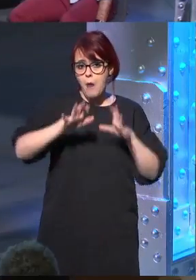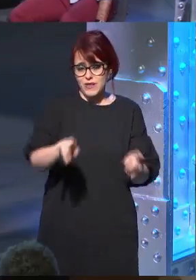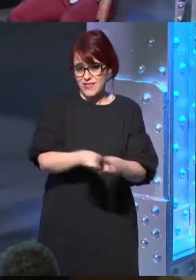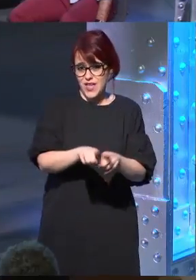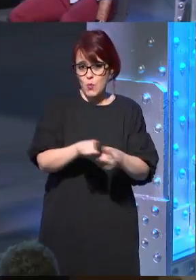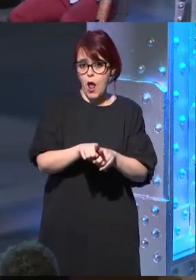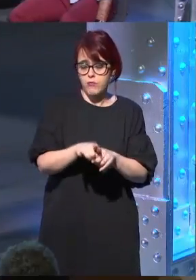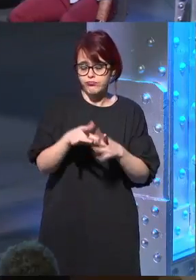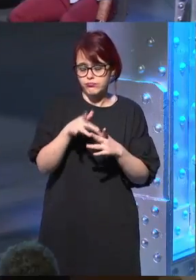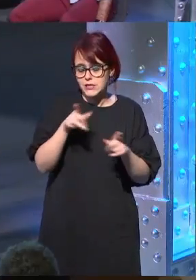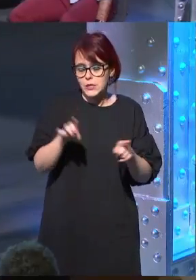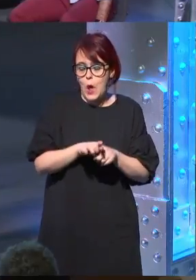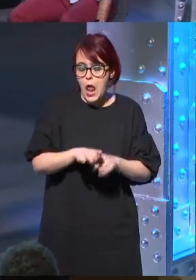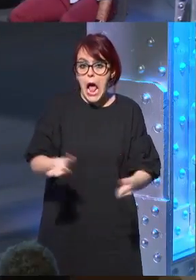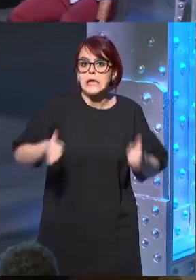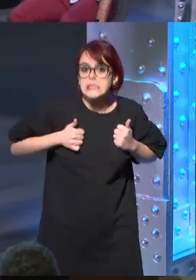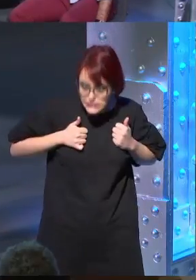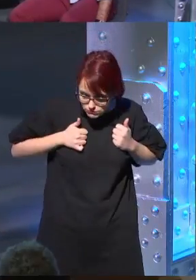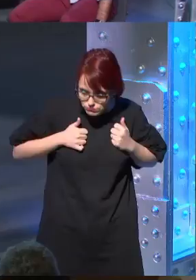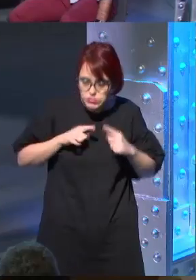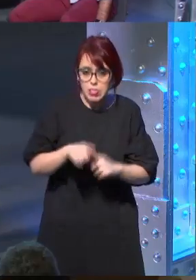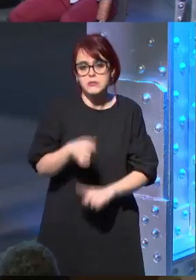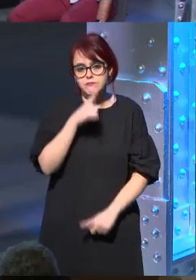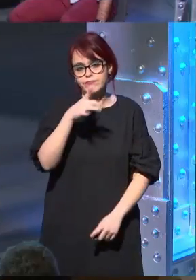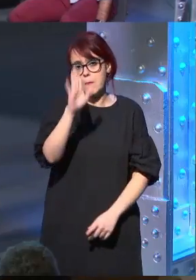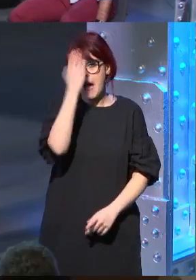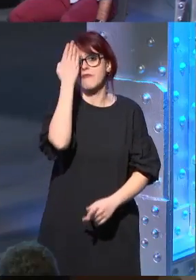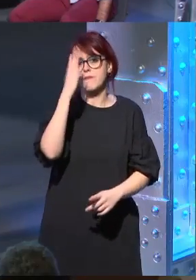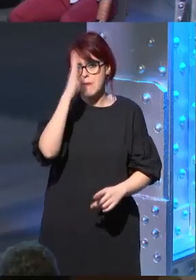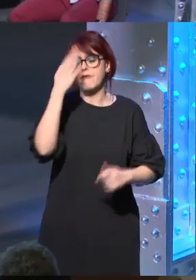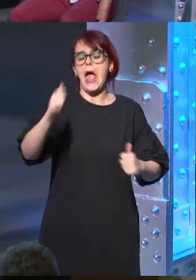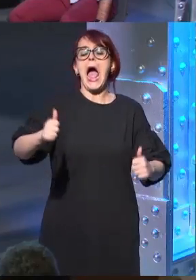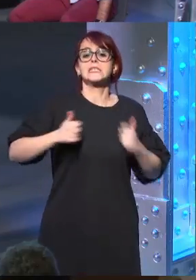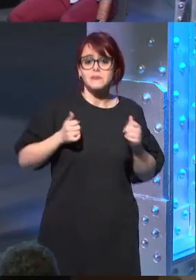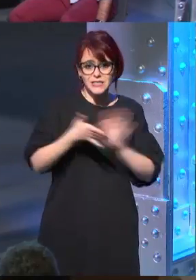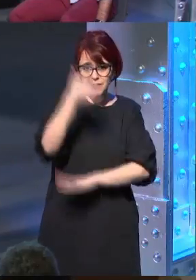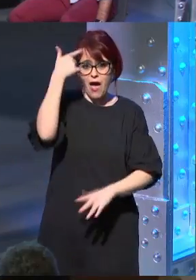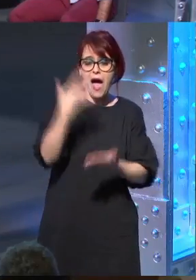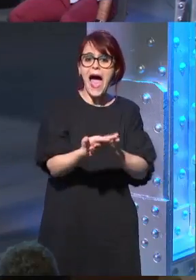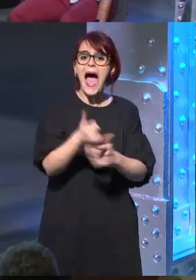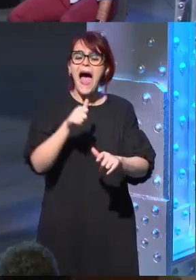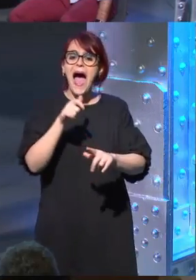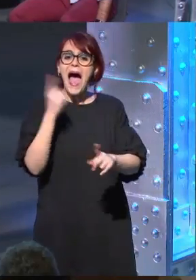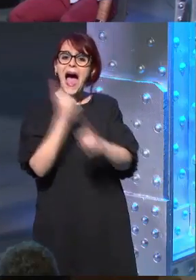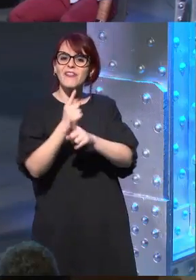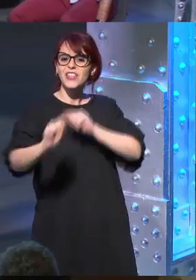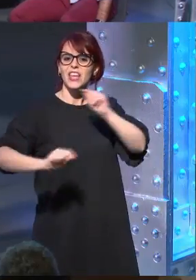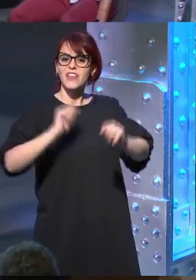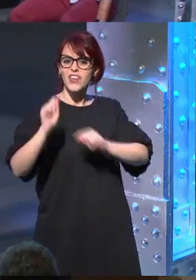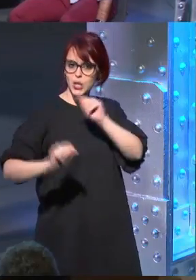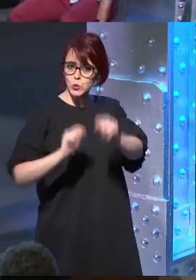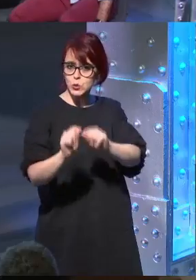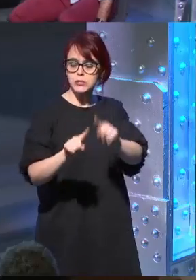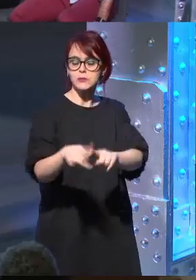important to be role models, but it's also true that we all learn by our experience, especially by the